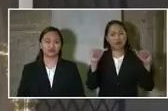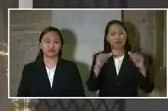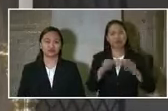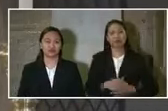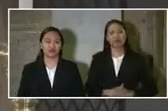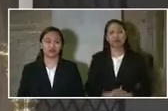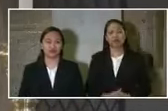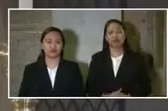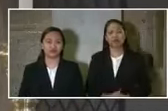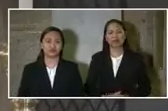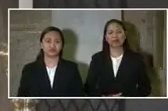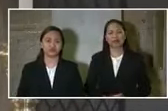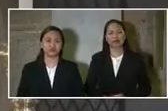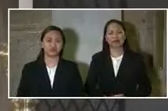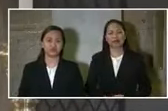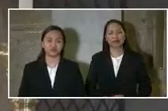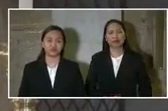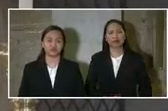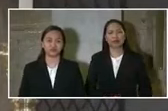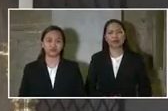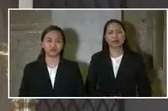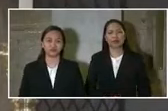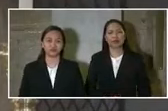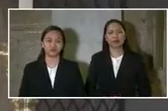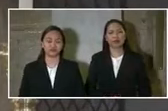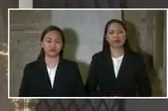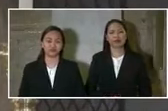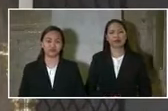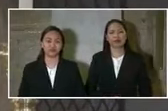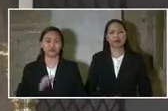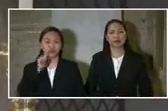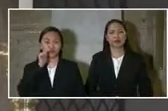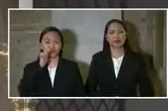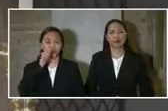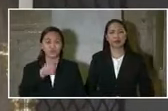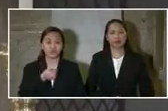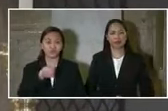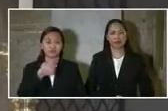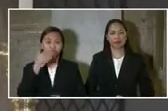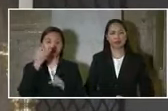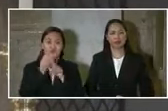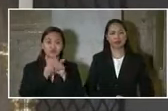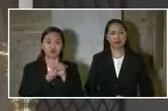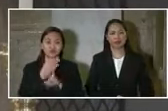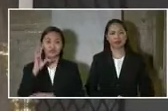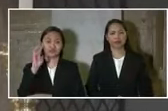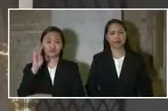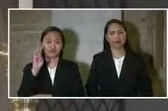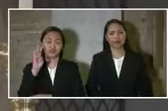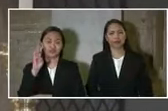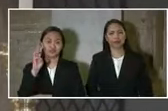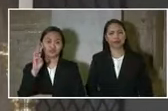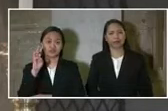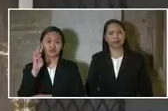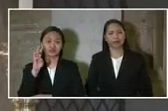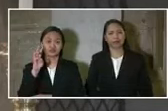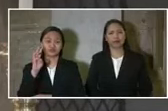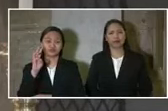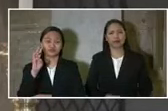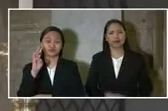Tomorrow, February 6,